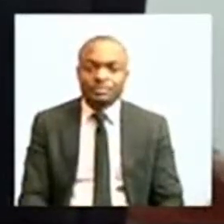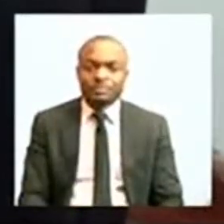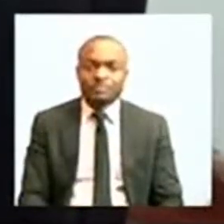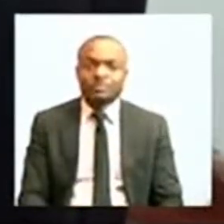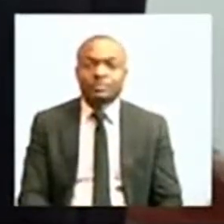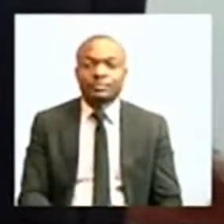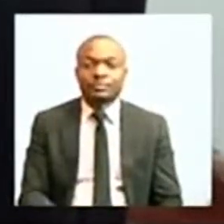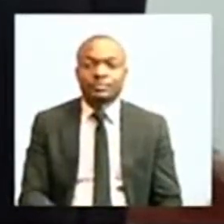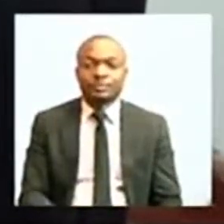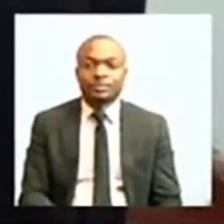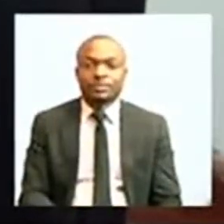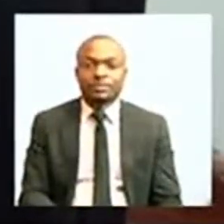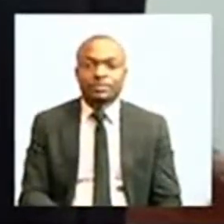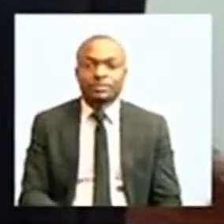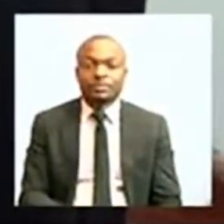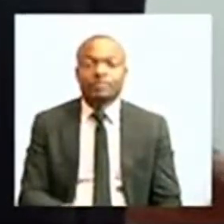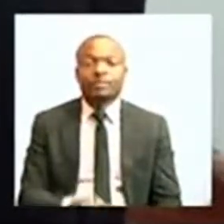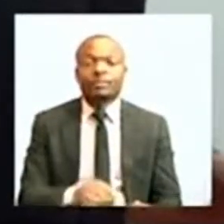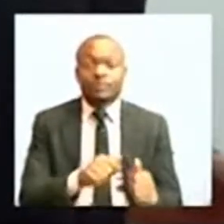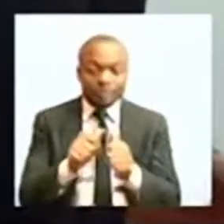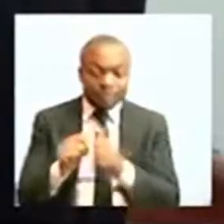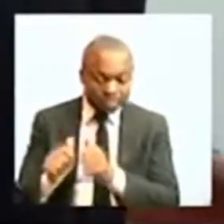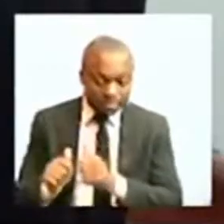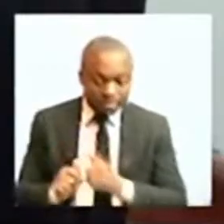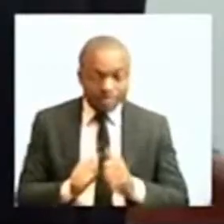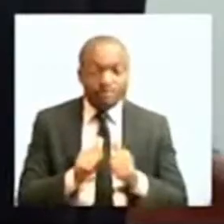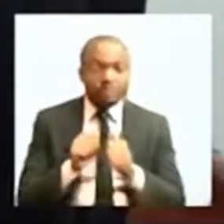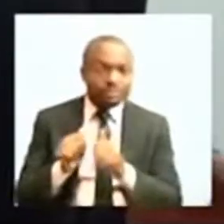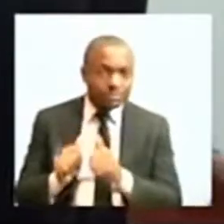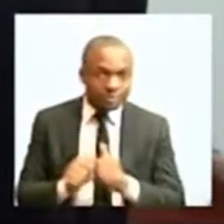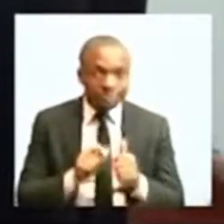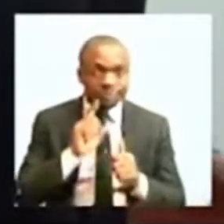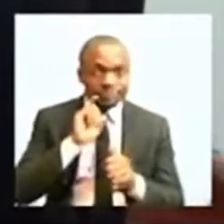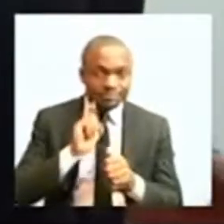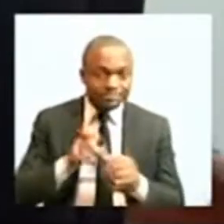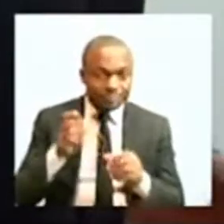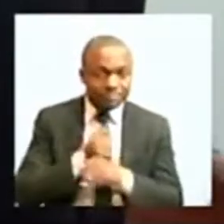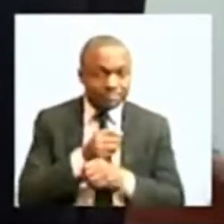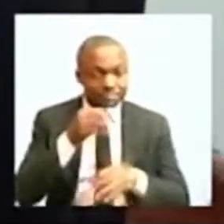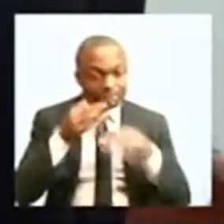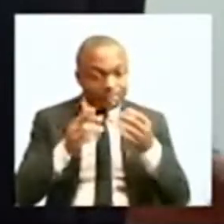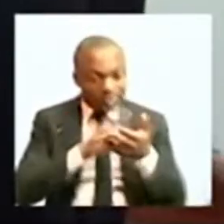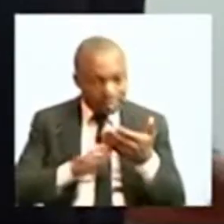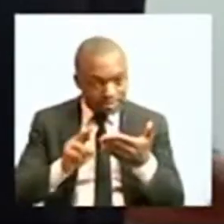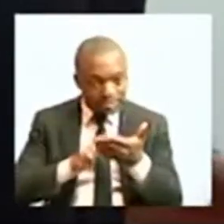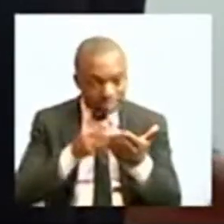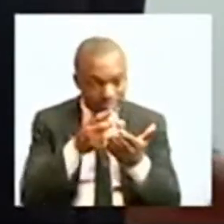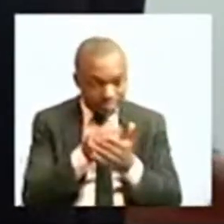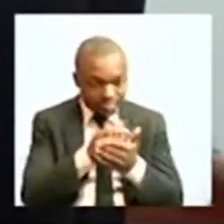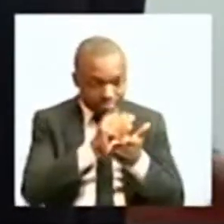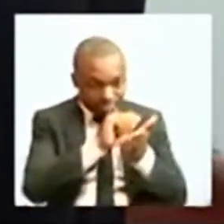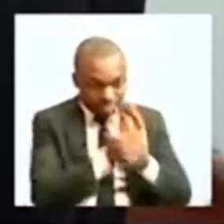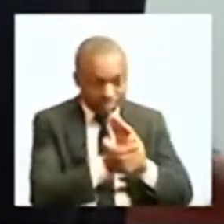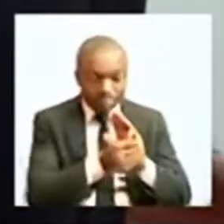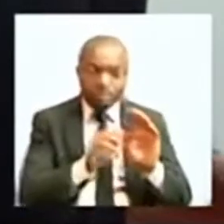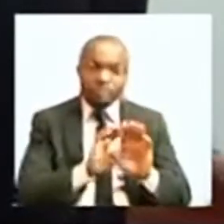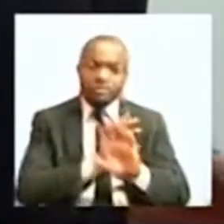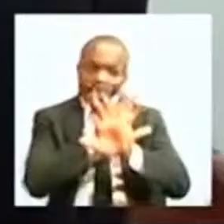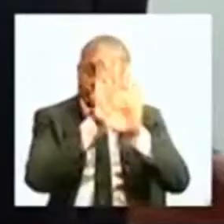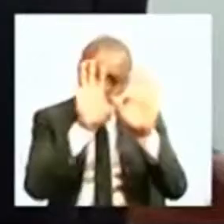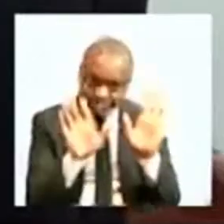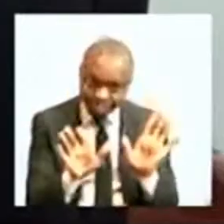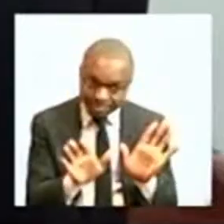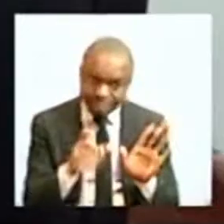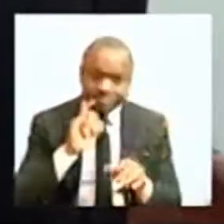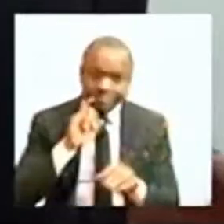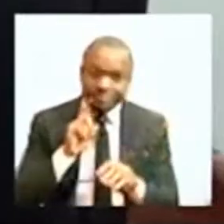action being undertaken. I think the Finance Act, if you read it, is very clear on what we